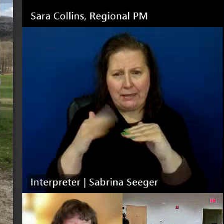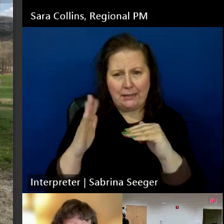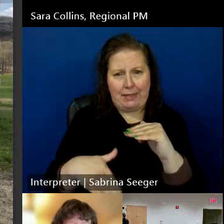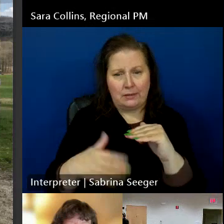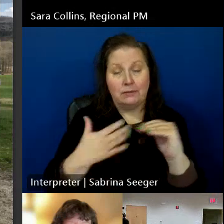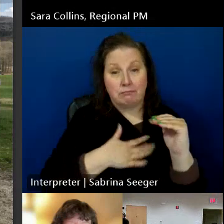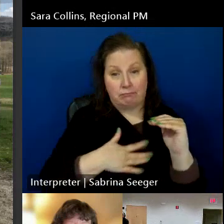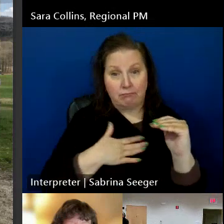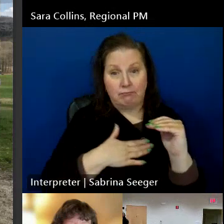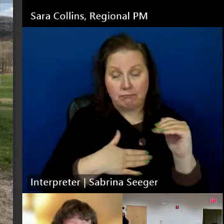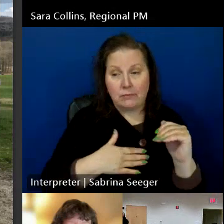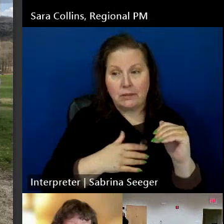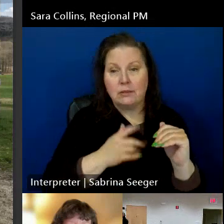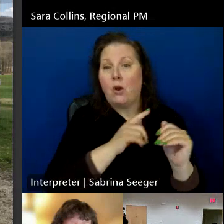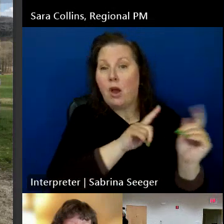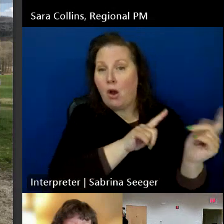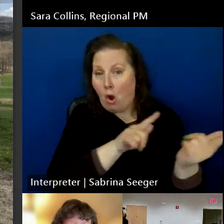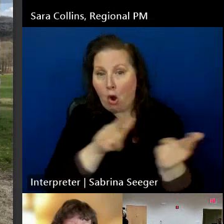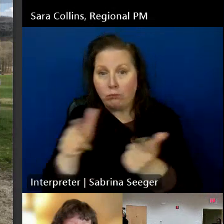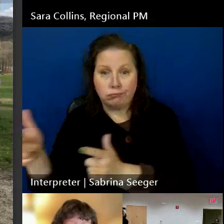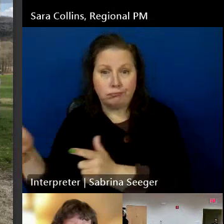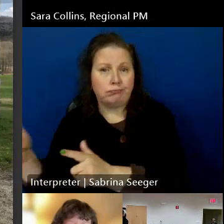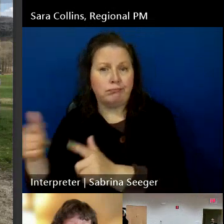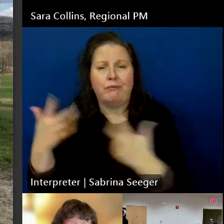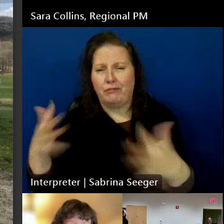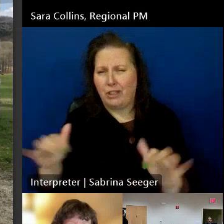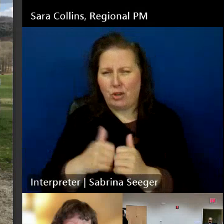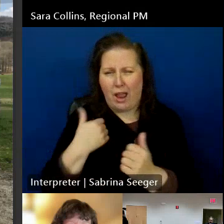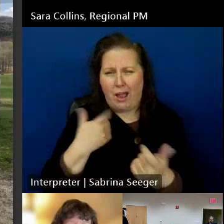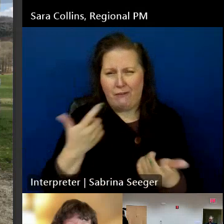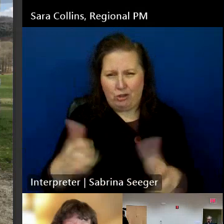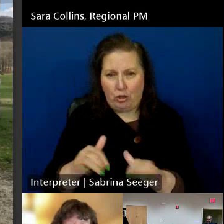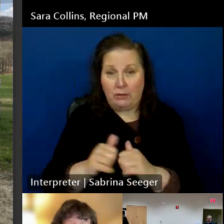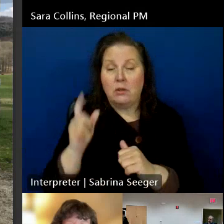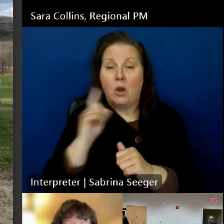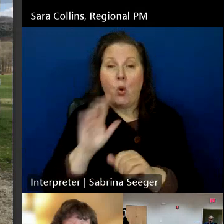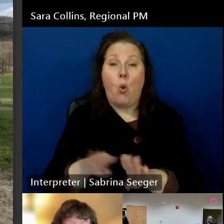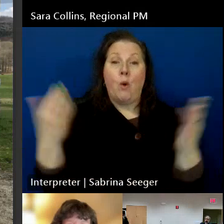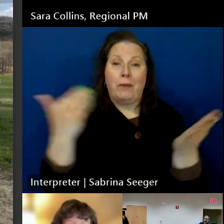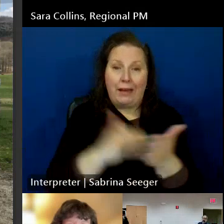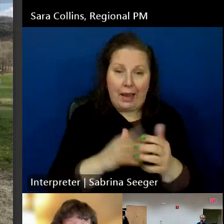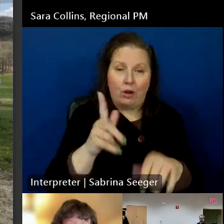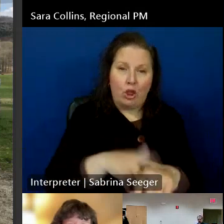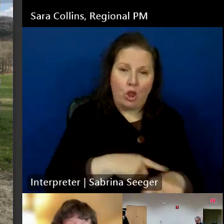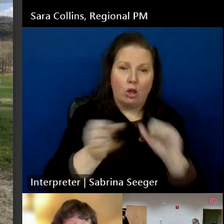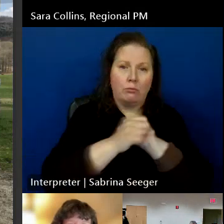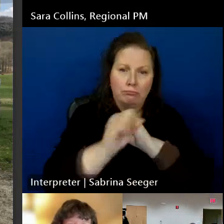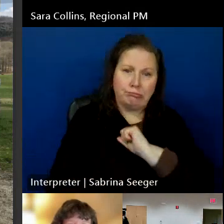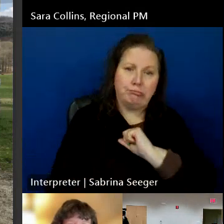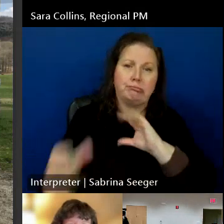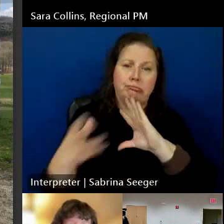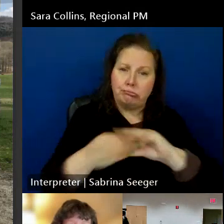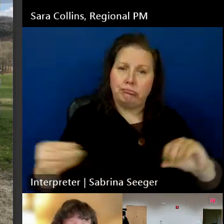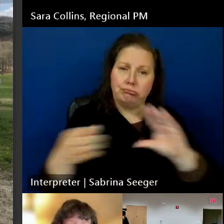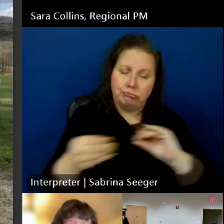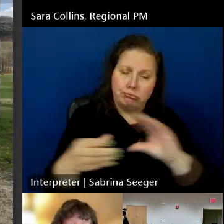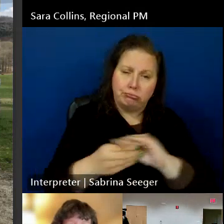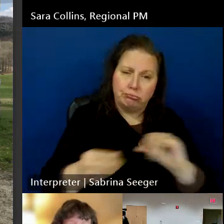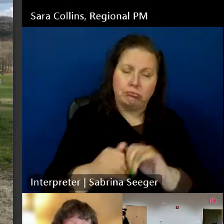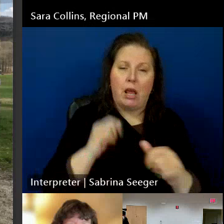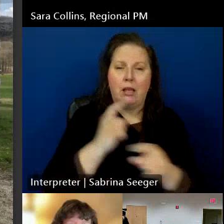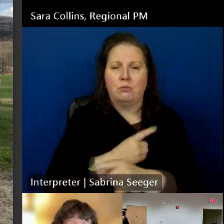possible. After everybody has had a chance to go, we will open the floor back up for longer extended comments as